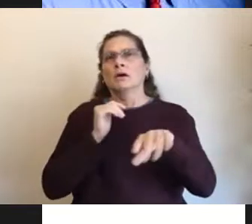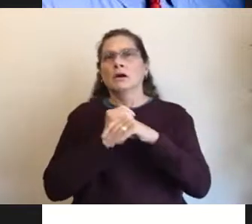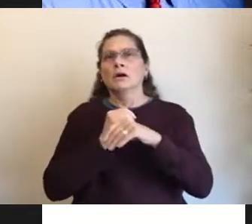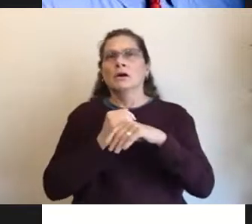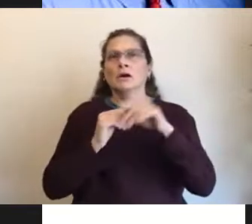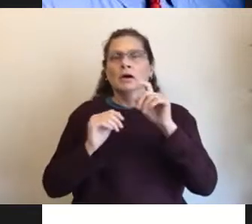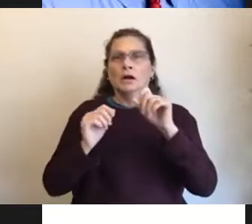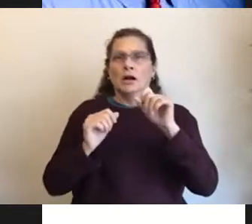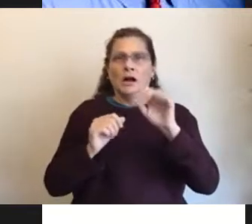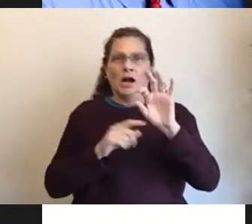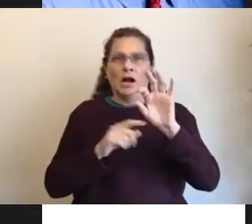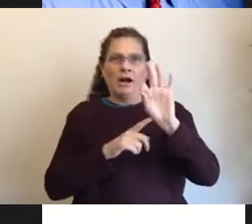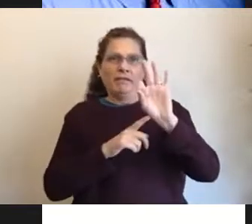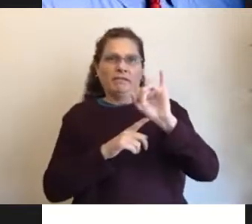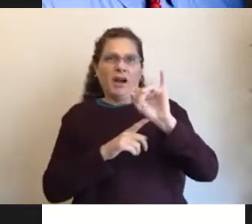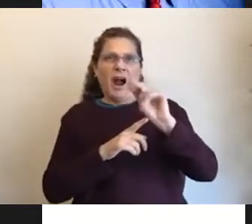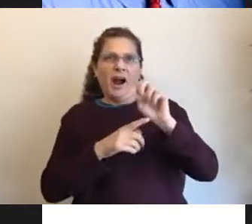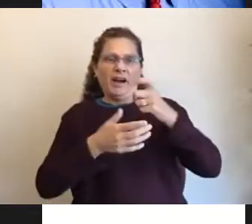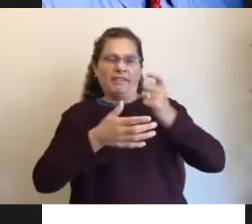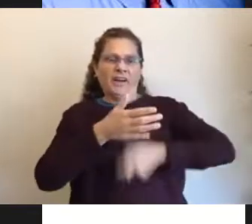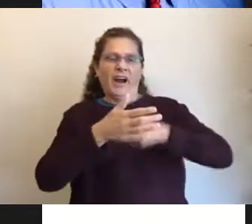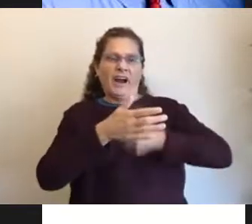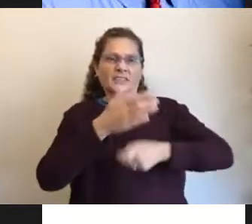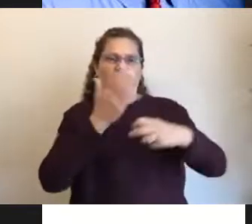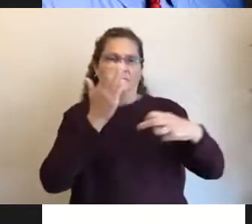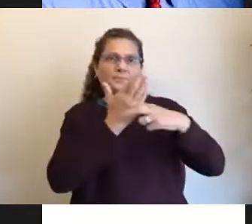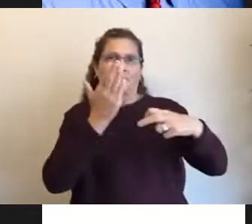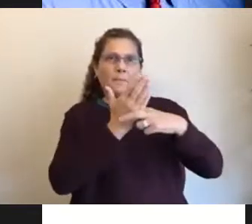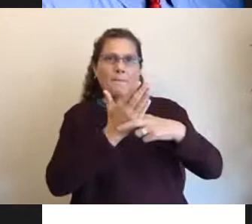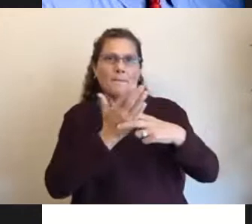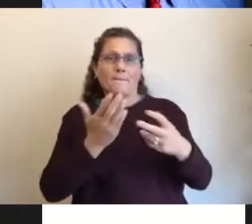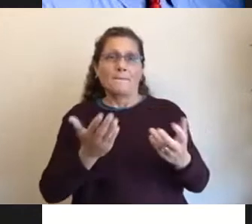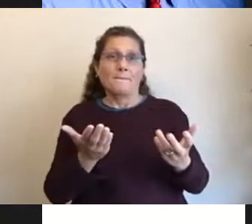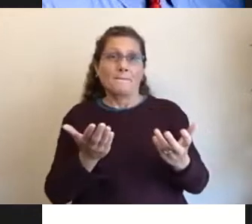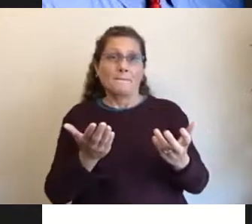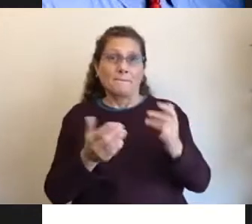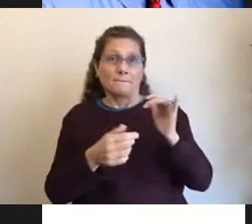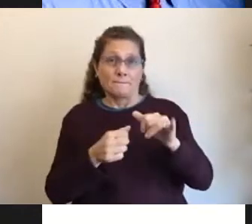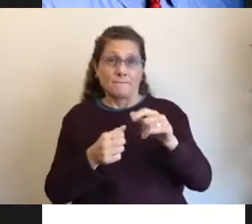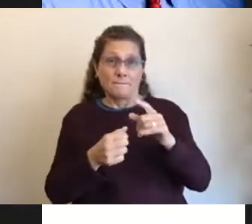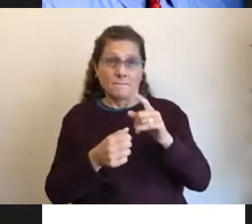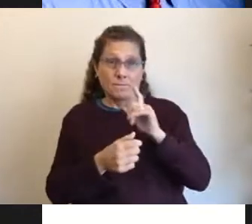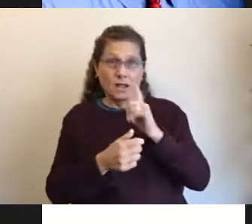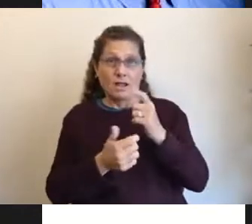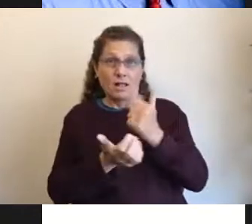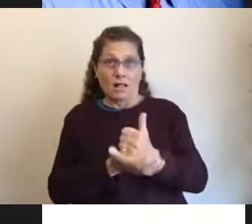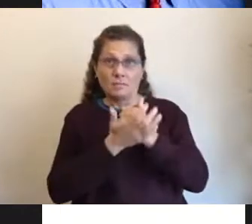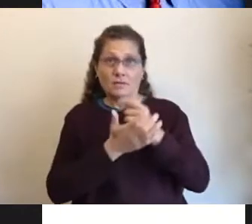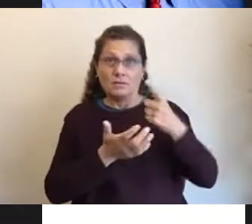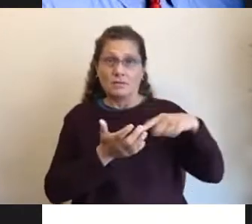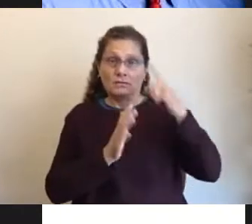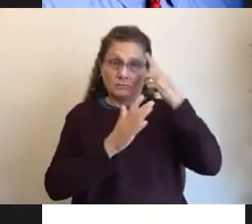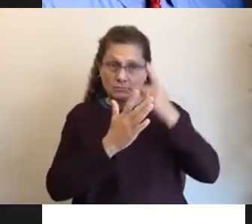also to determine whether they serve as an adequate deterrent. We're hearing reports that